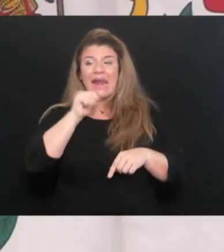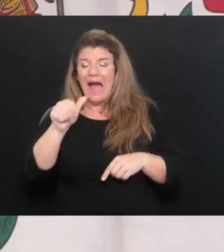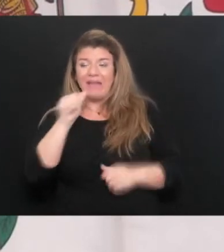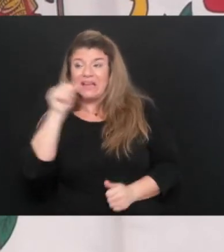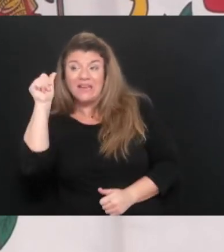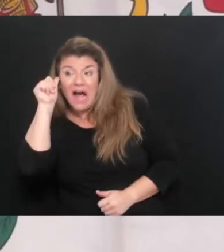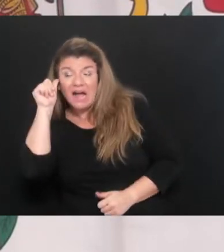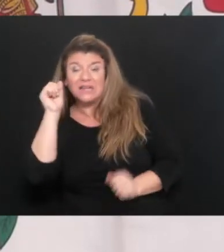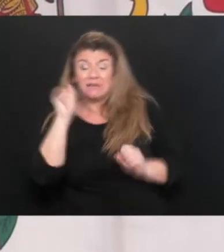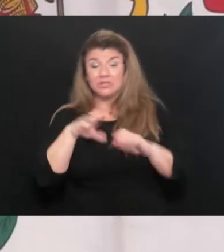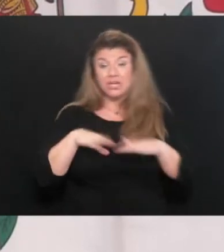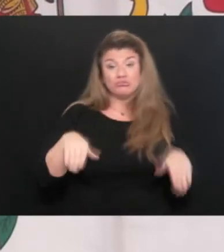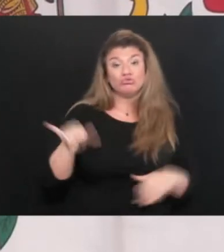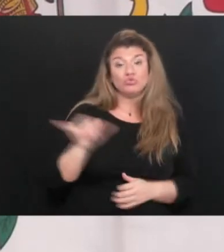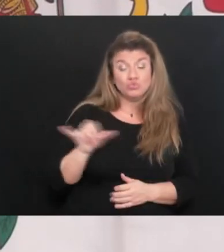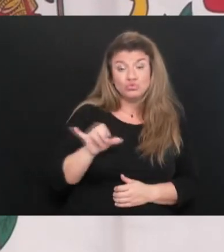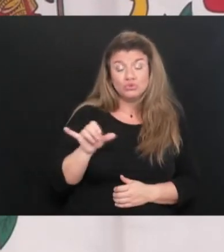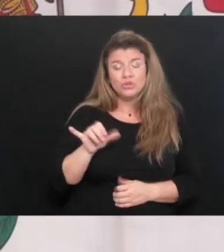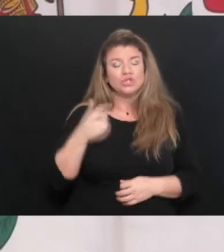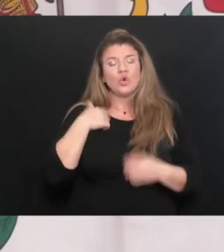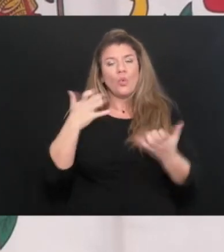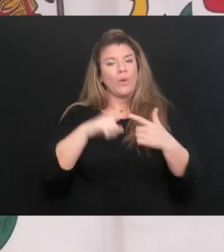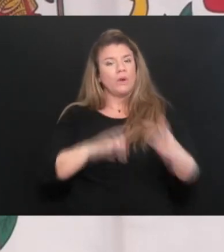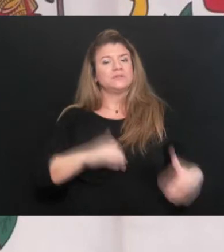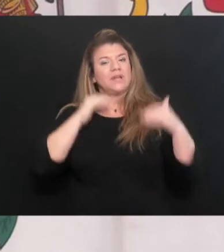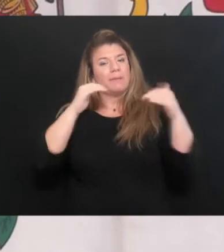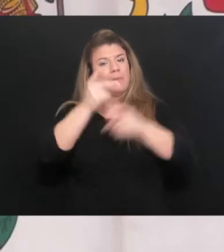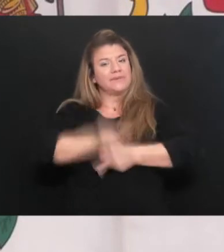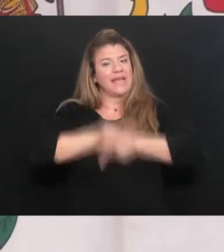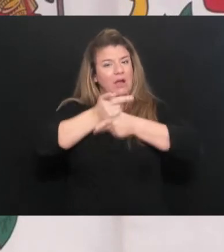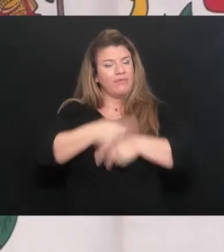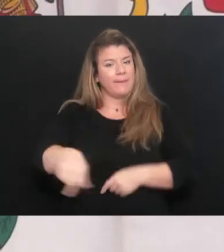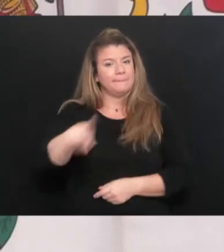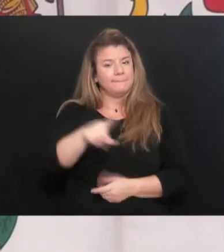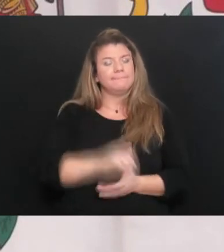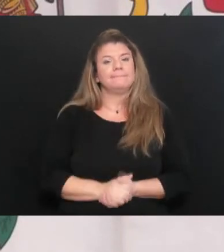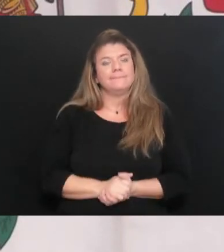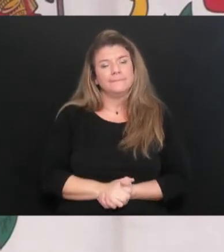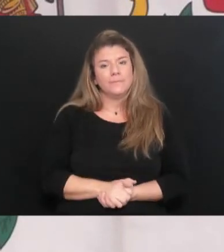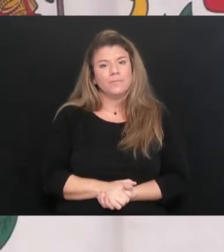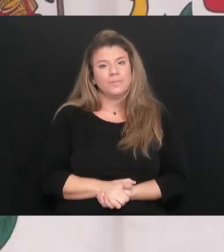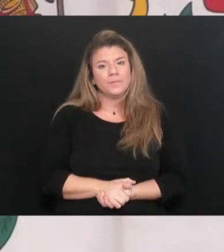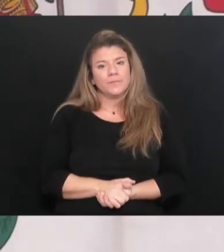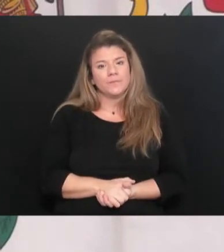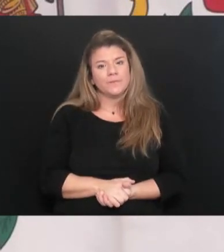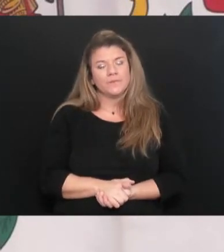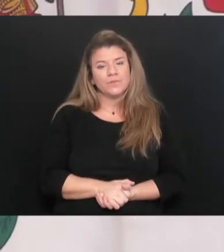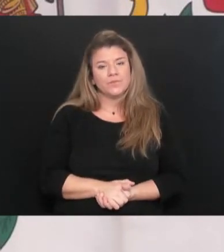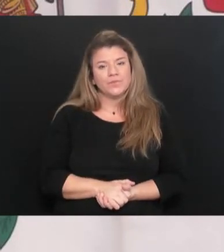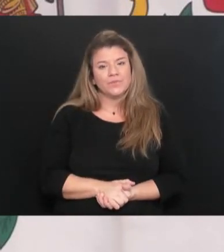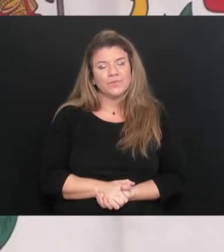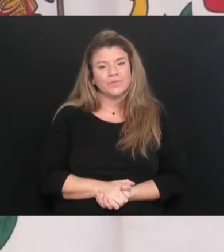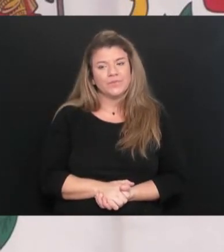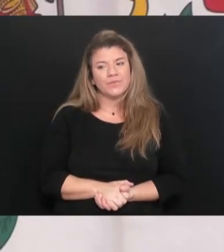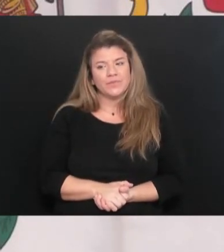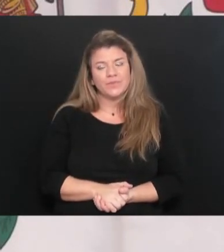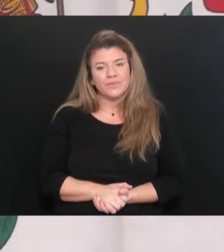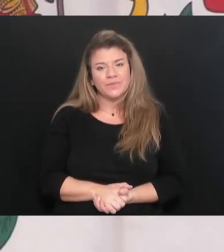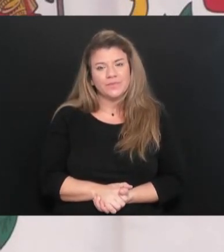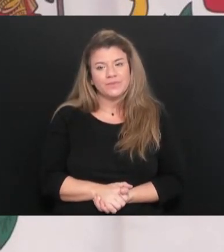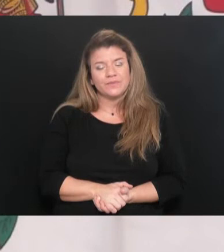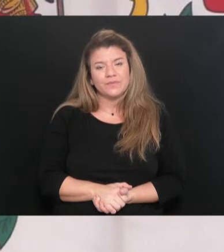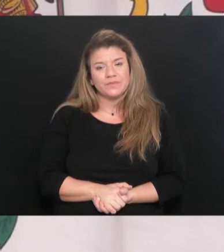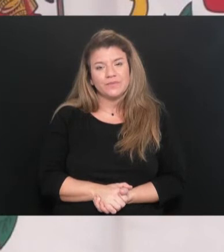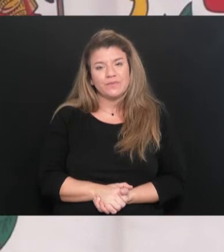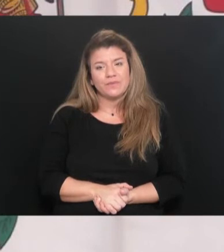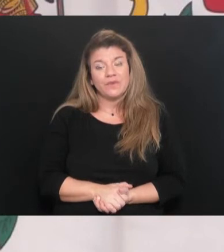surely affect our children, and so we want to step up and take care of it. The other that, we really need, I